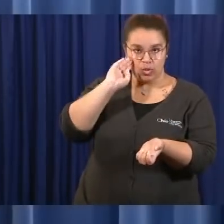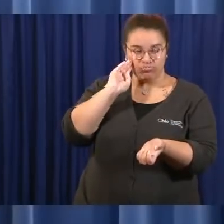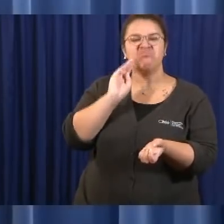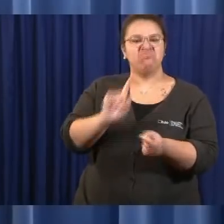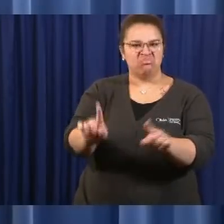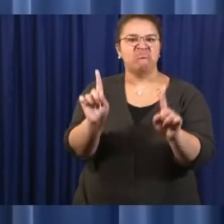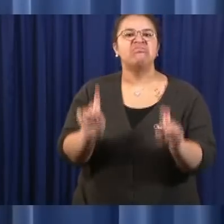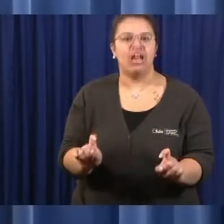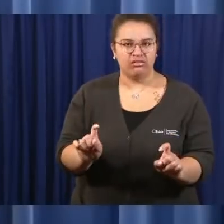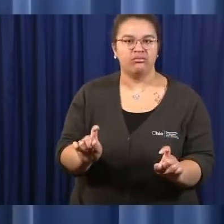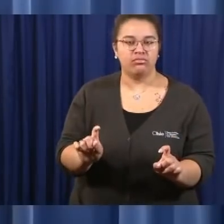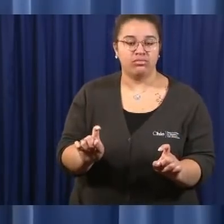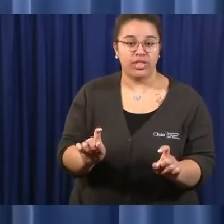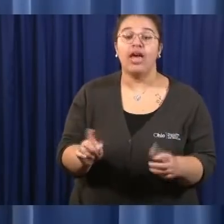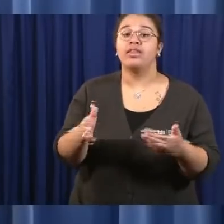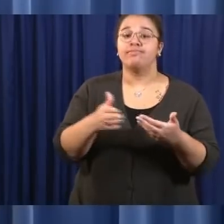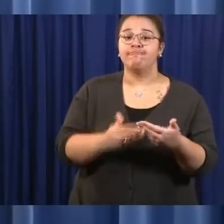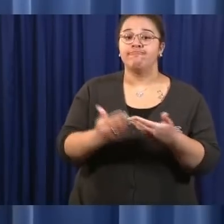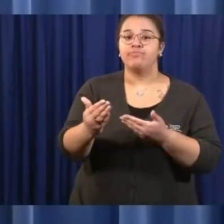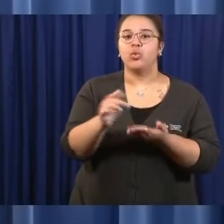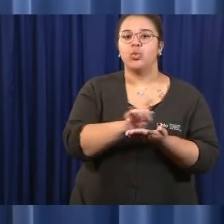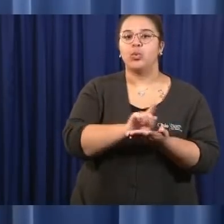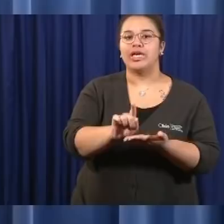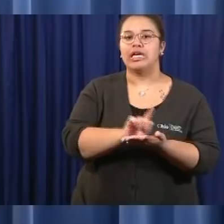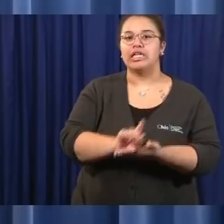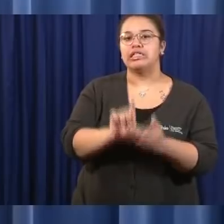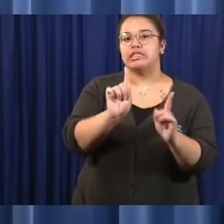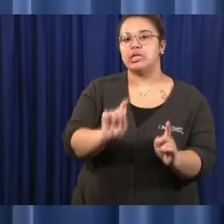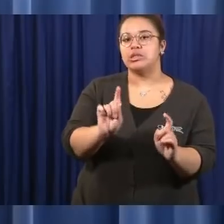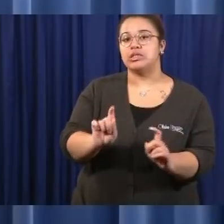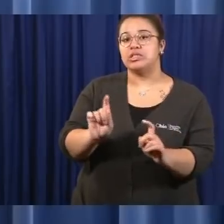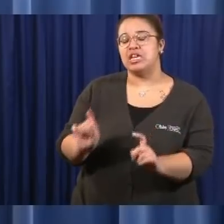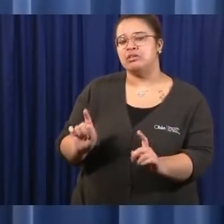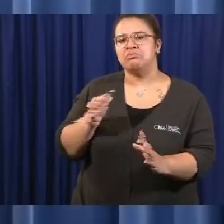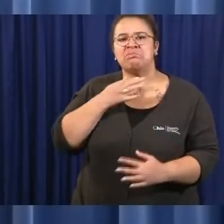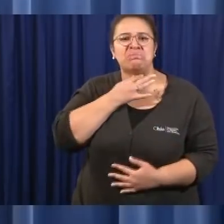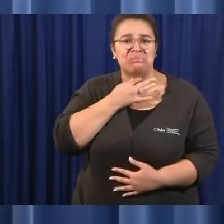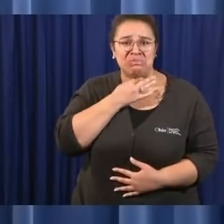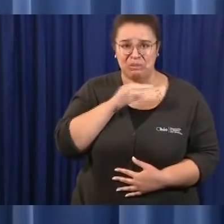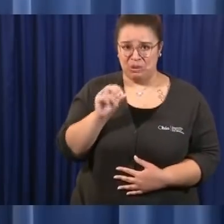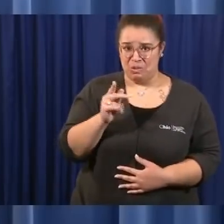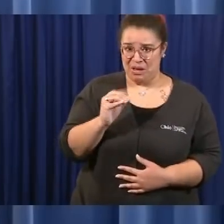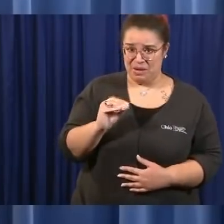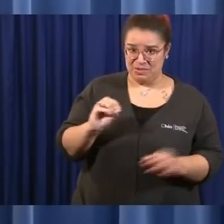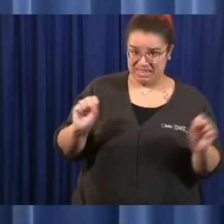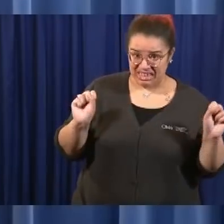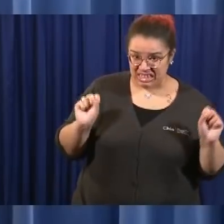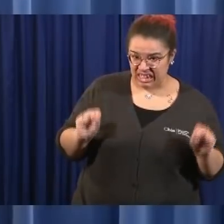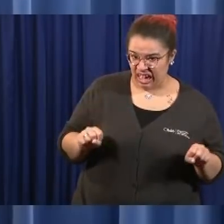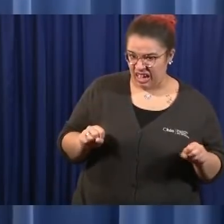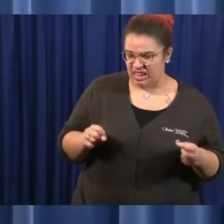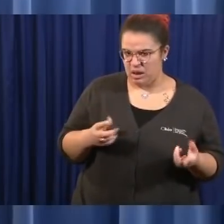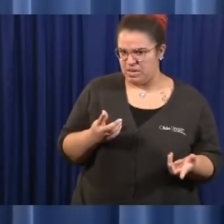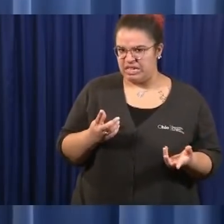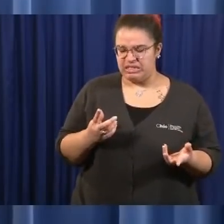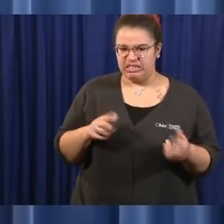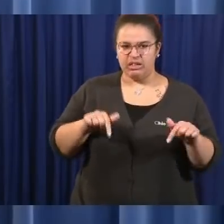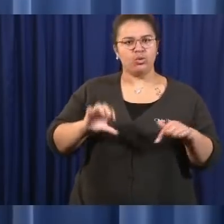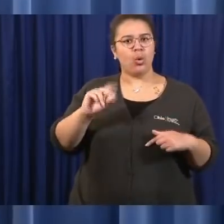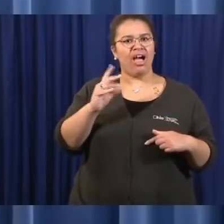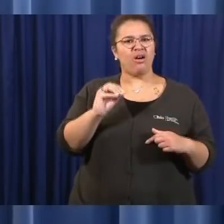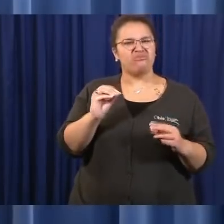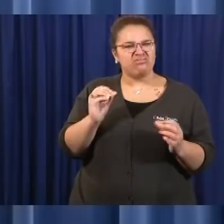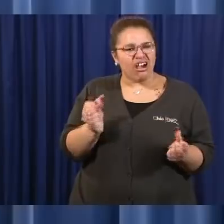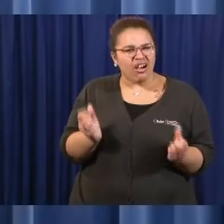tested weekly. So my questions are, is that doable in Ohio? Do we know how many people we're talking about and if we have that